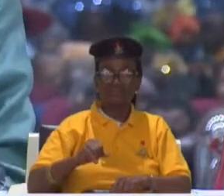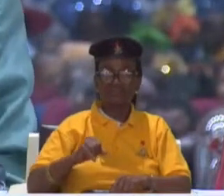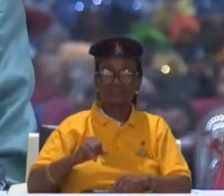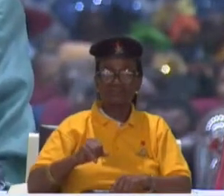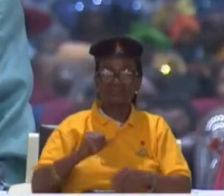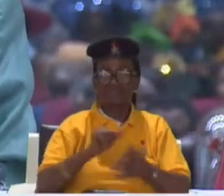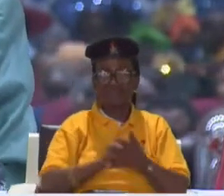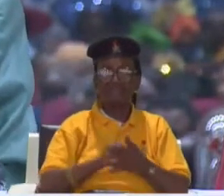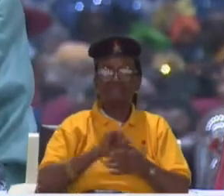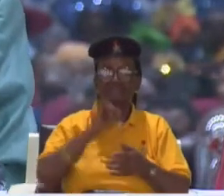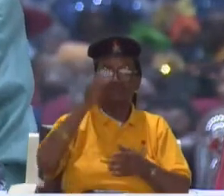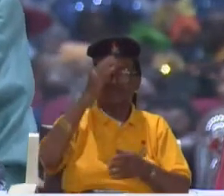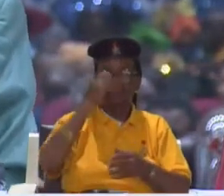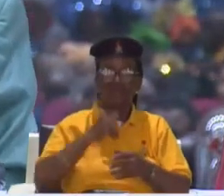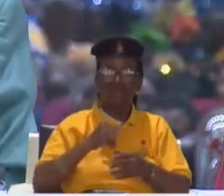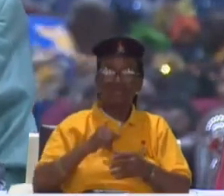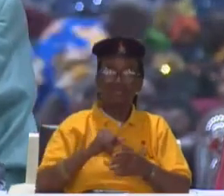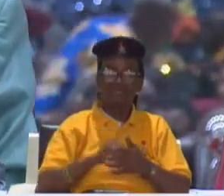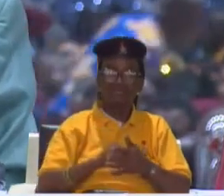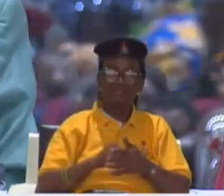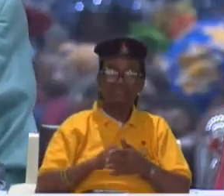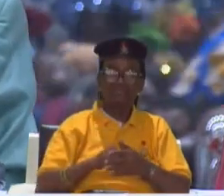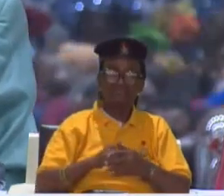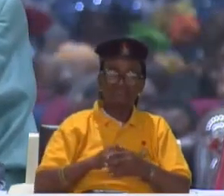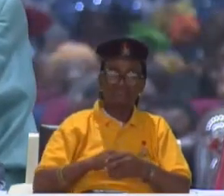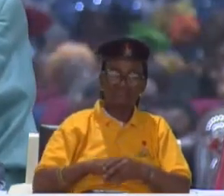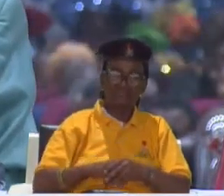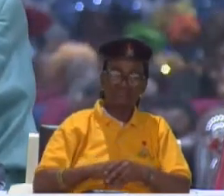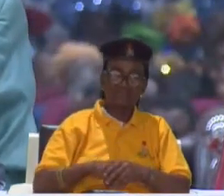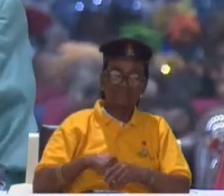That's why you should not be surprised that